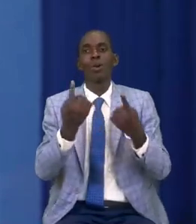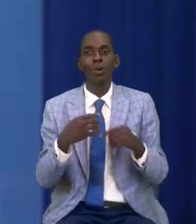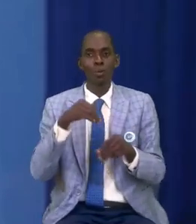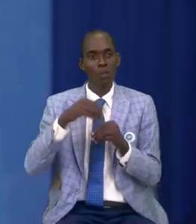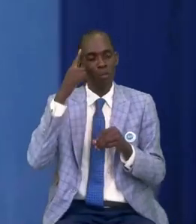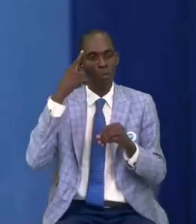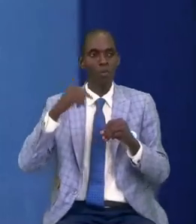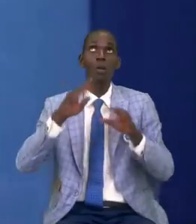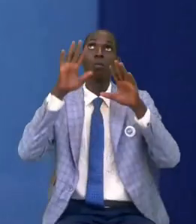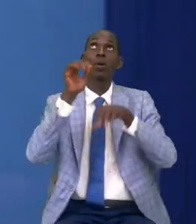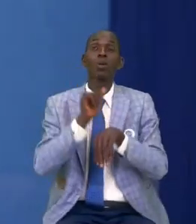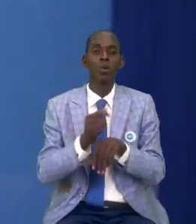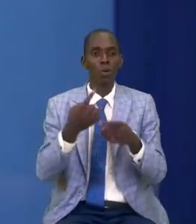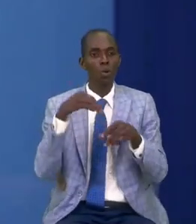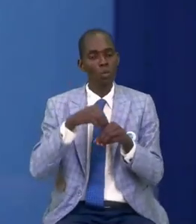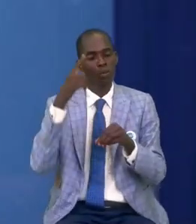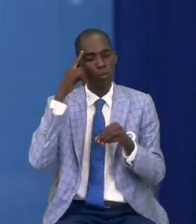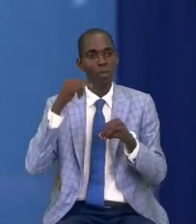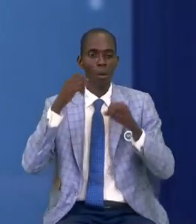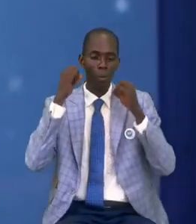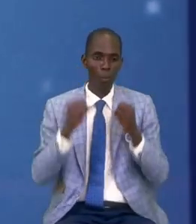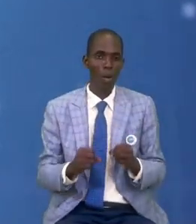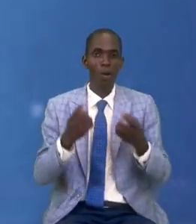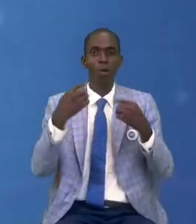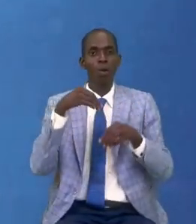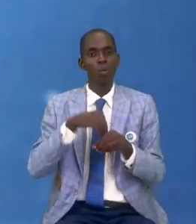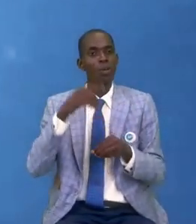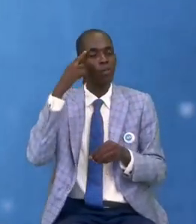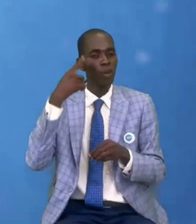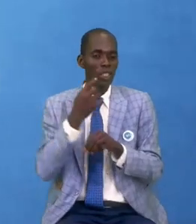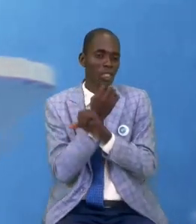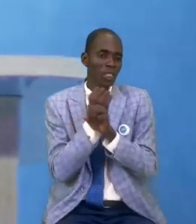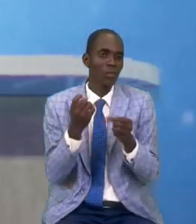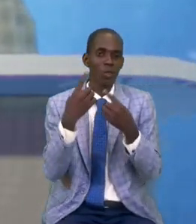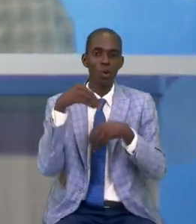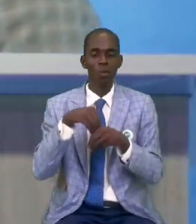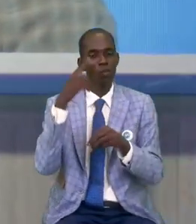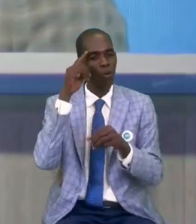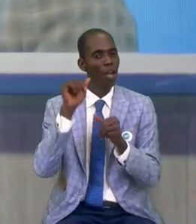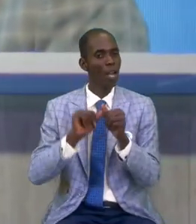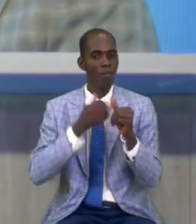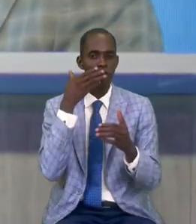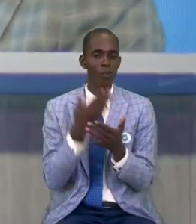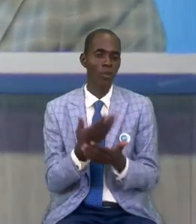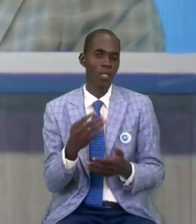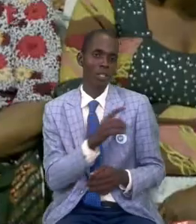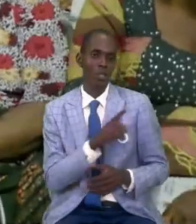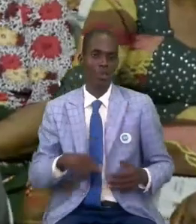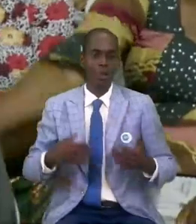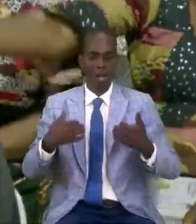in for every good thing the Lord has packed together in heaven. And it's now for